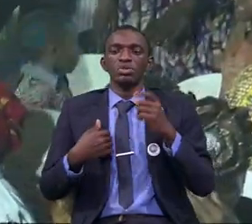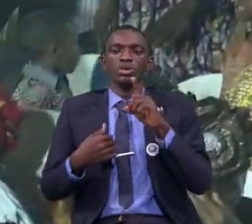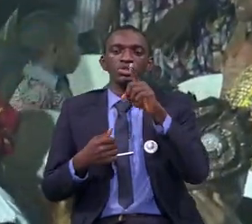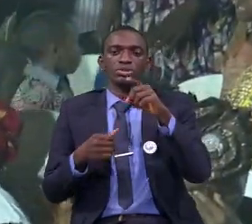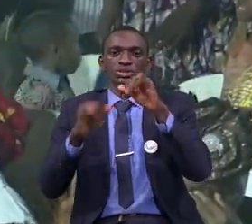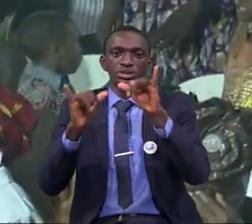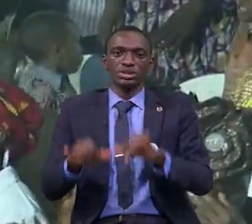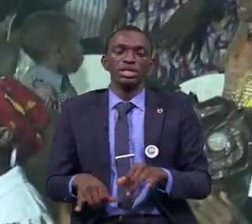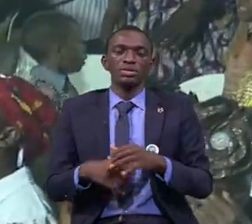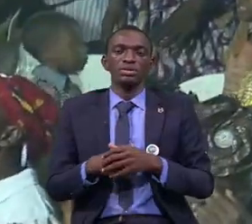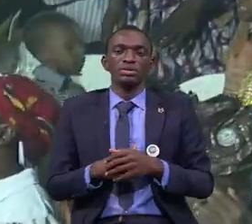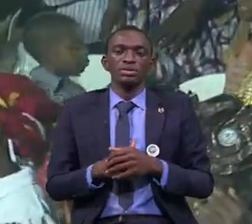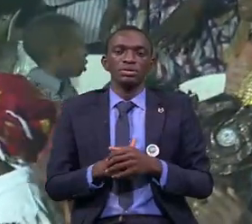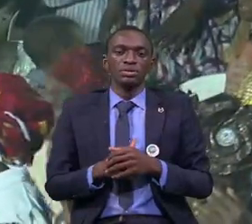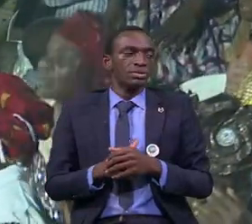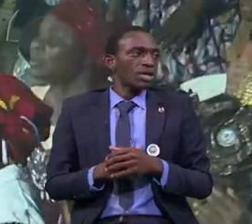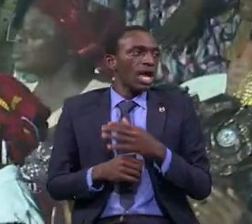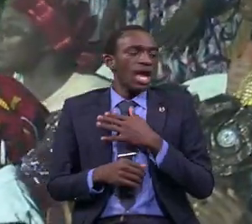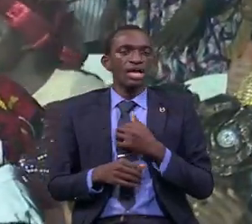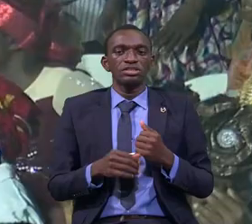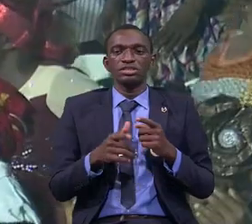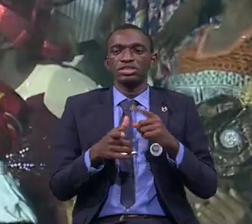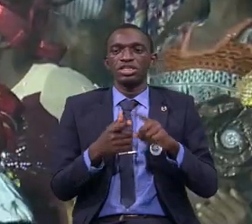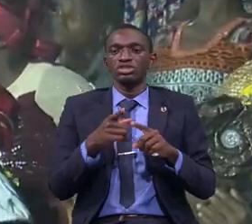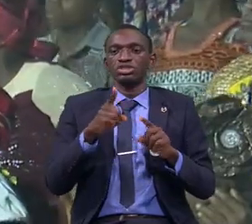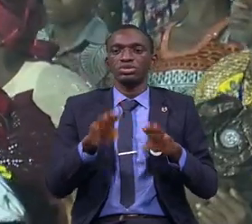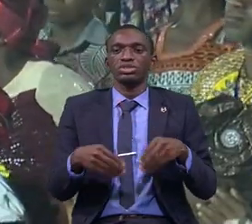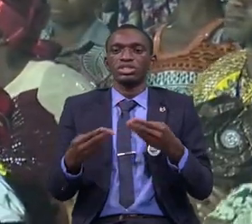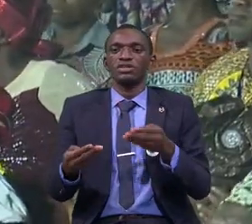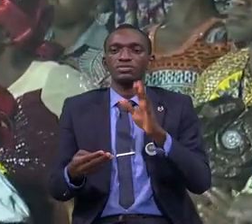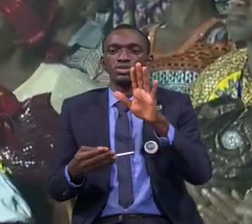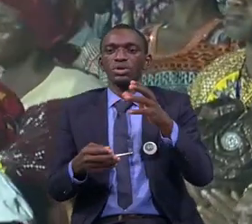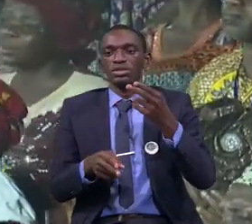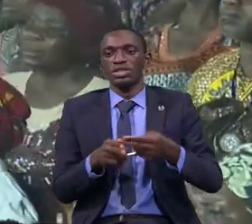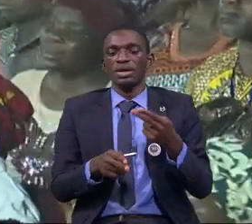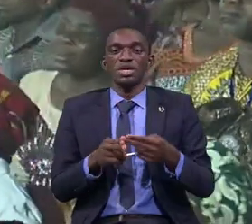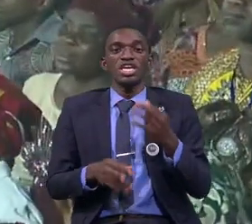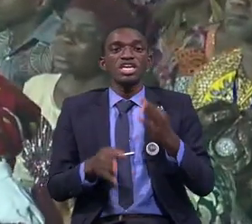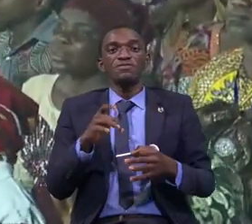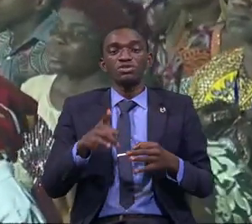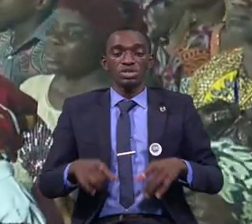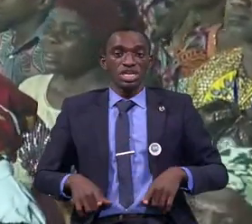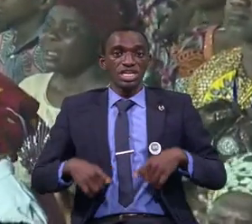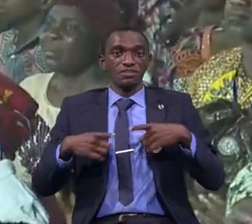Yes, and then you give your name. If you are living near a quarter,